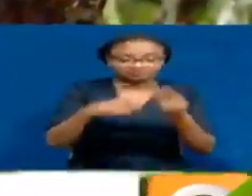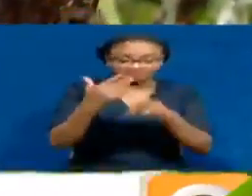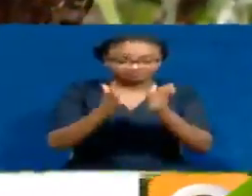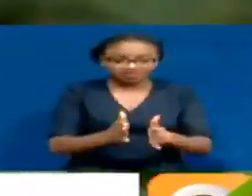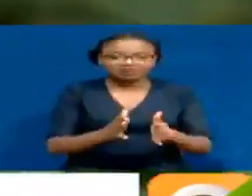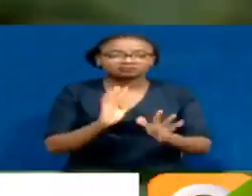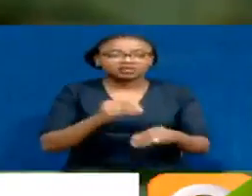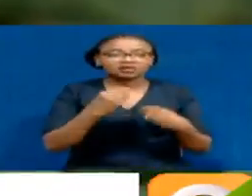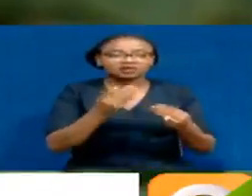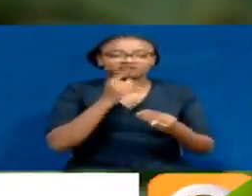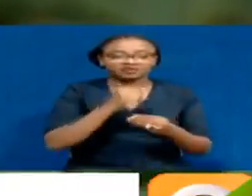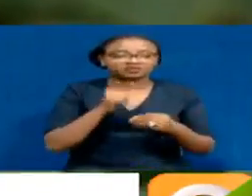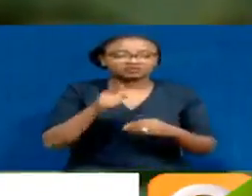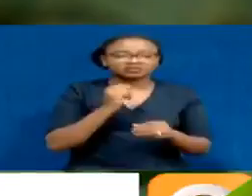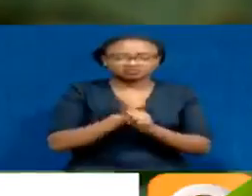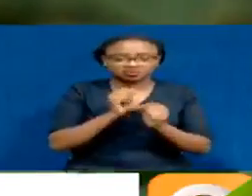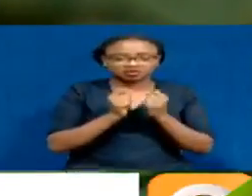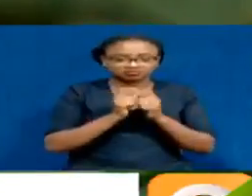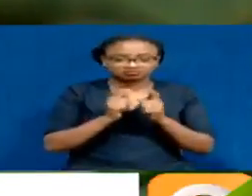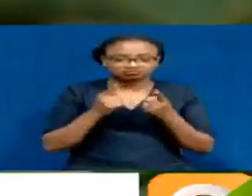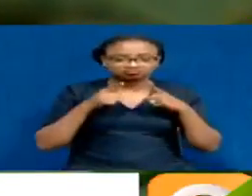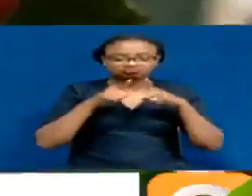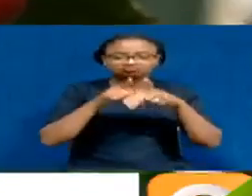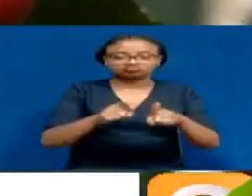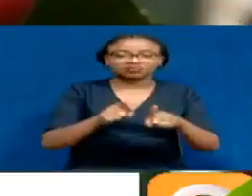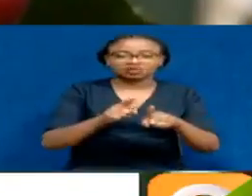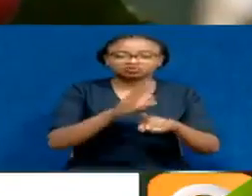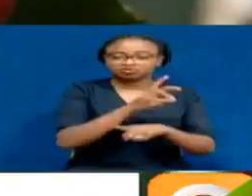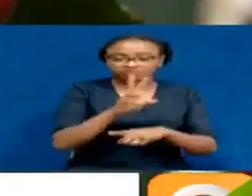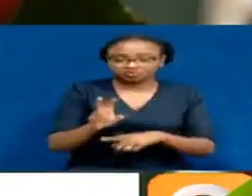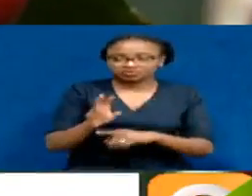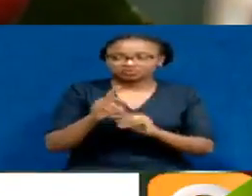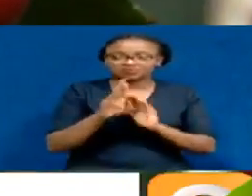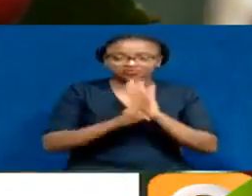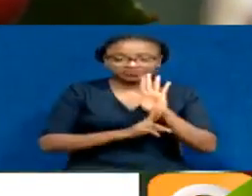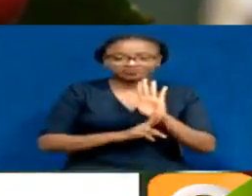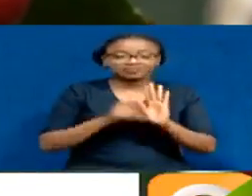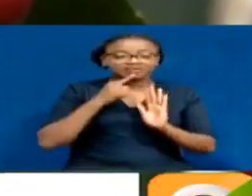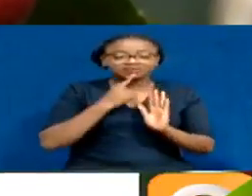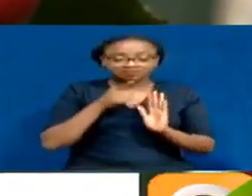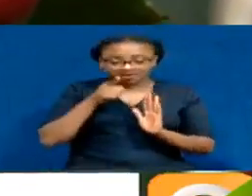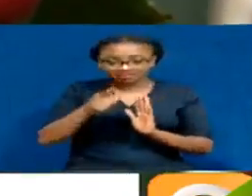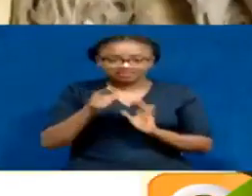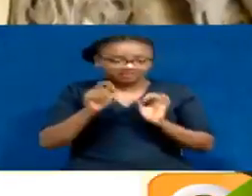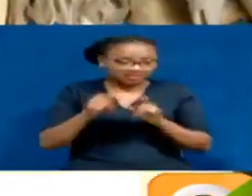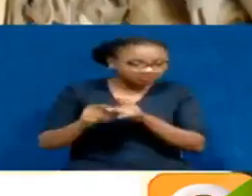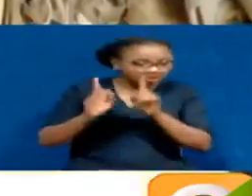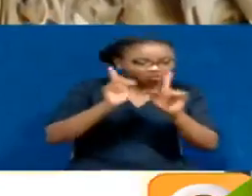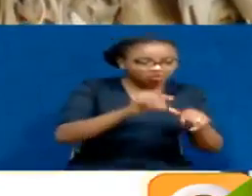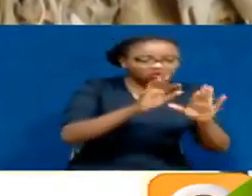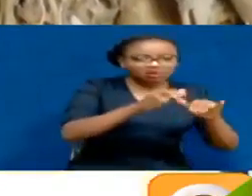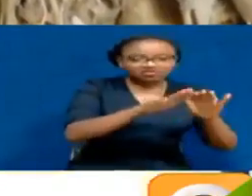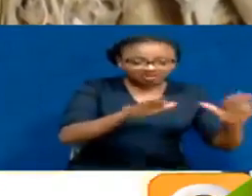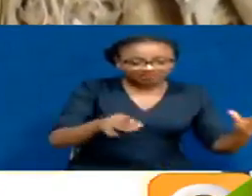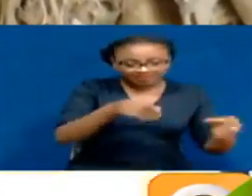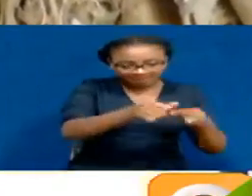with the Coffee Exchange Regulations 2020. The licenses will allow the brokers to carry out the role of coffee brokerage services at the